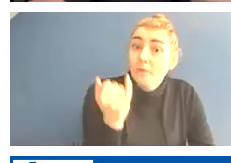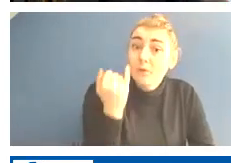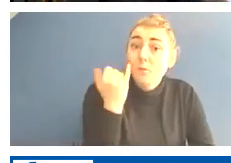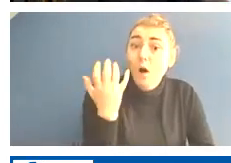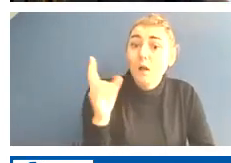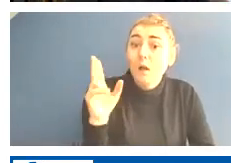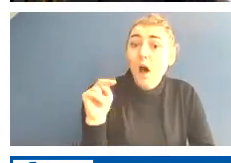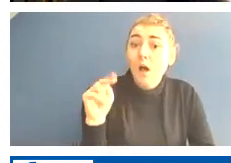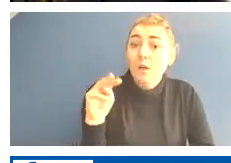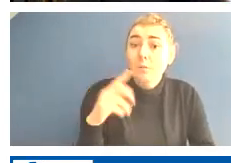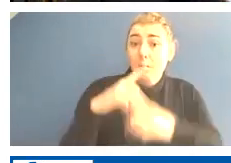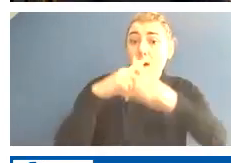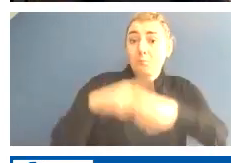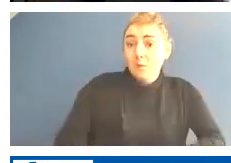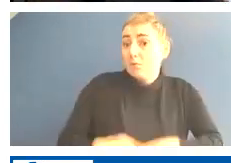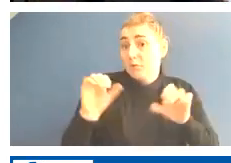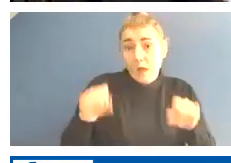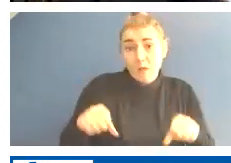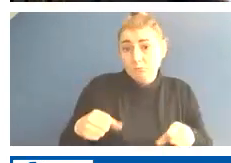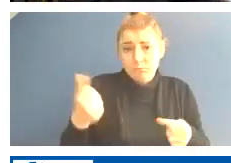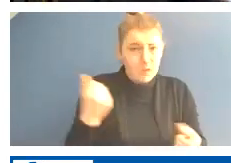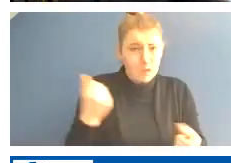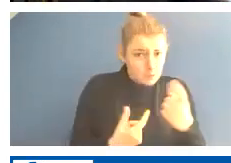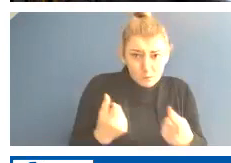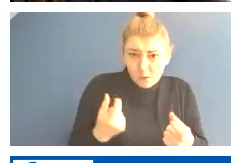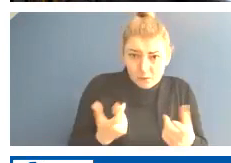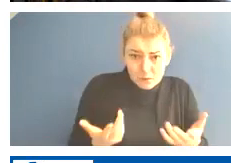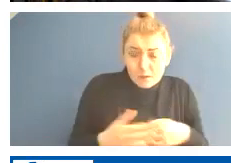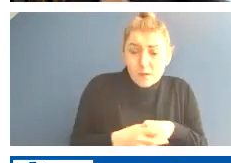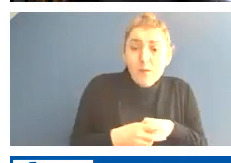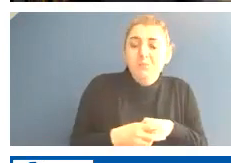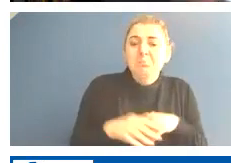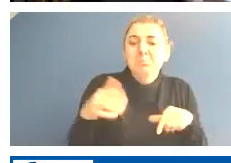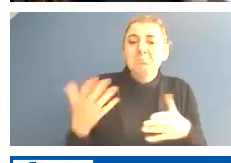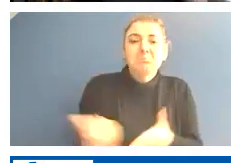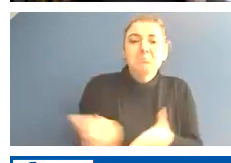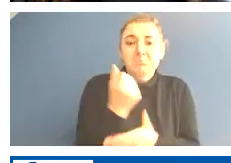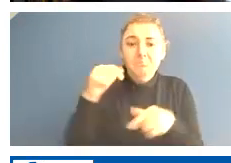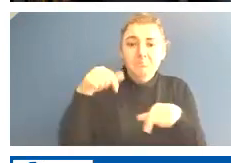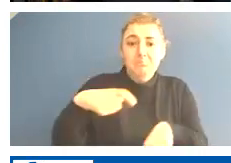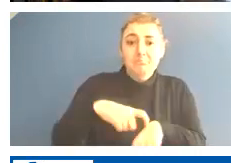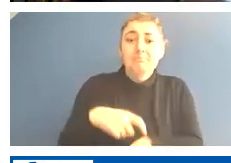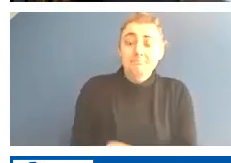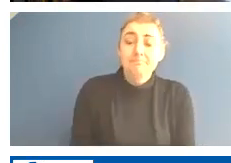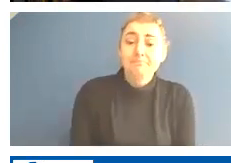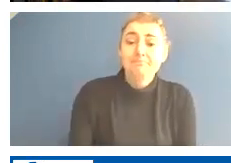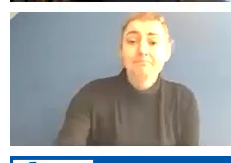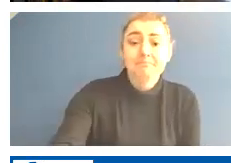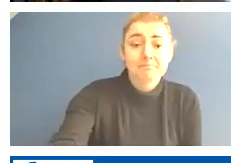as well. Any questions you might have, this would be the time to do so.